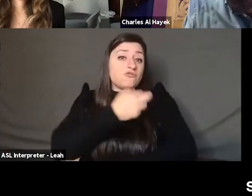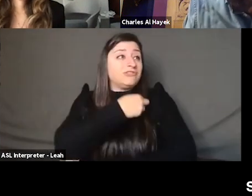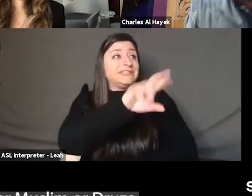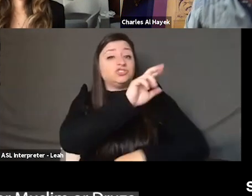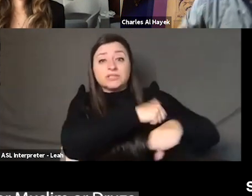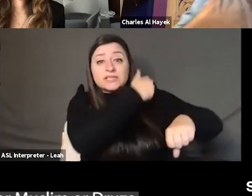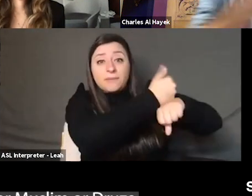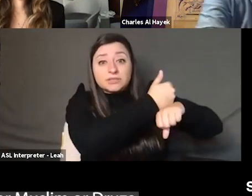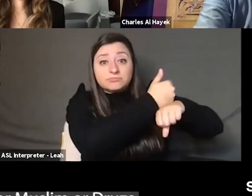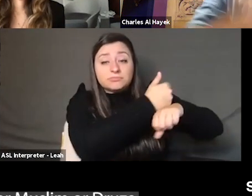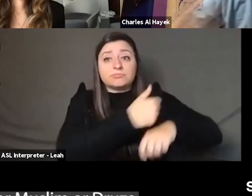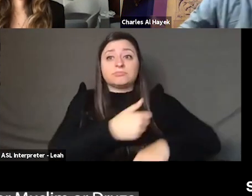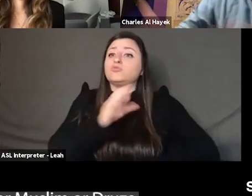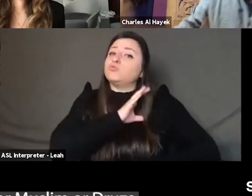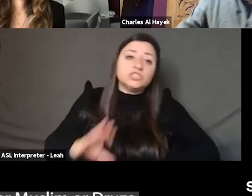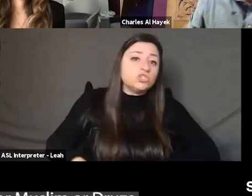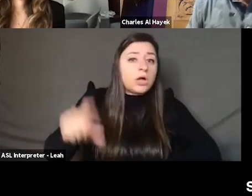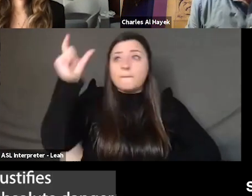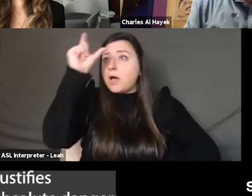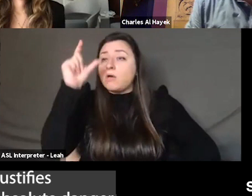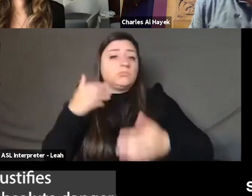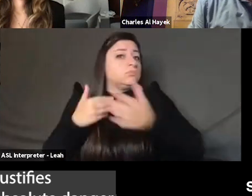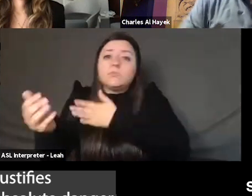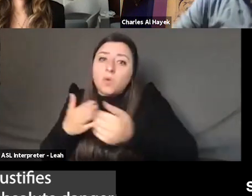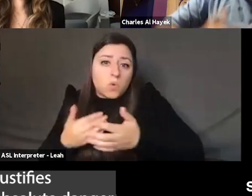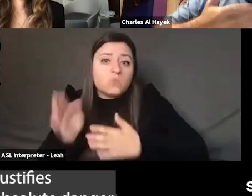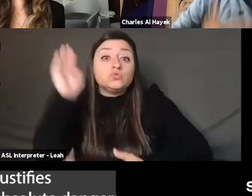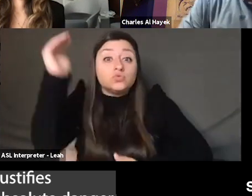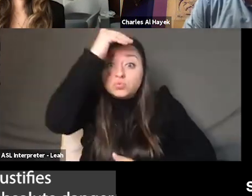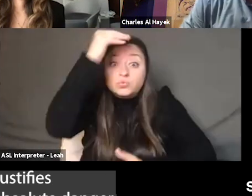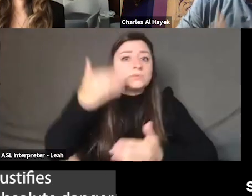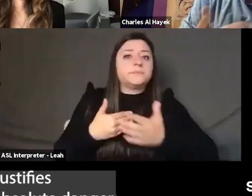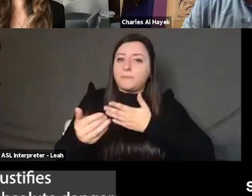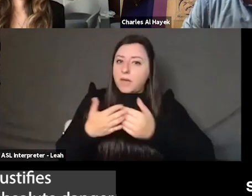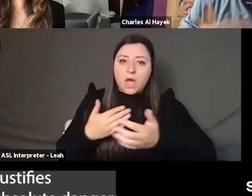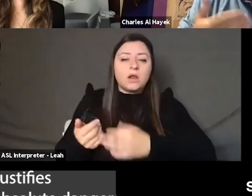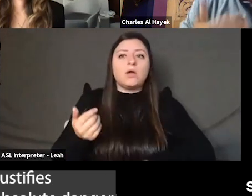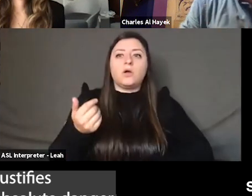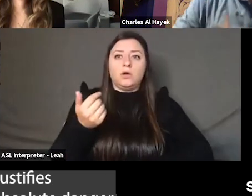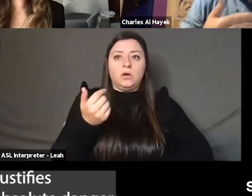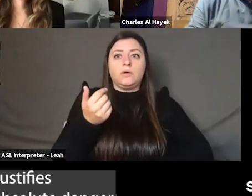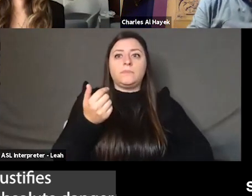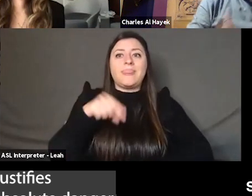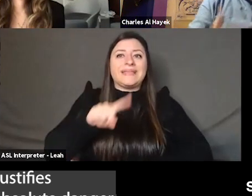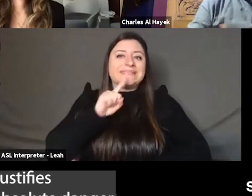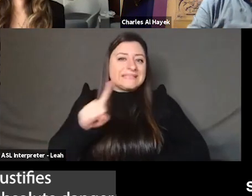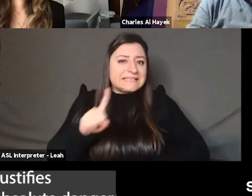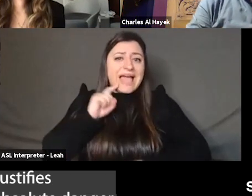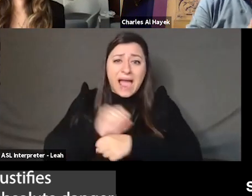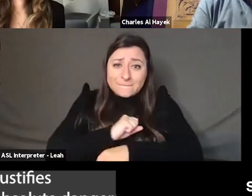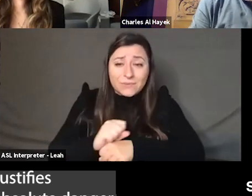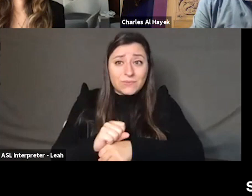establishment, whether Christian or Muslim or Druze. It also justifies, and this is the